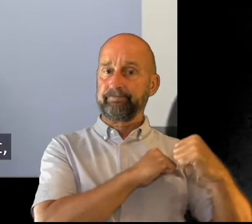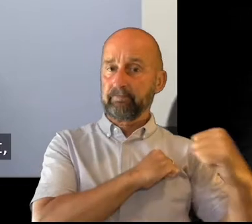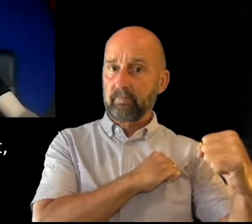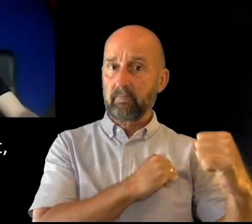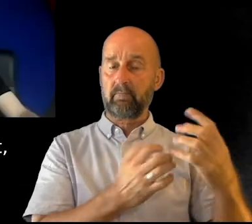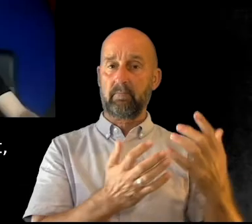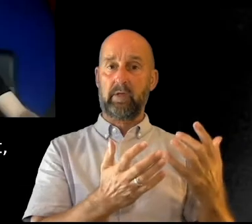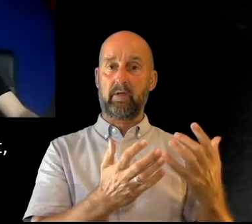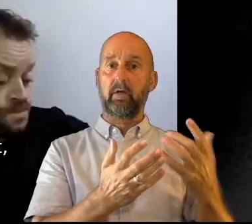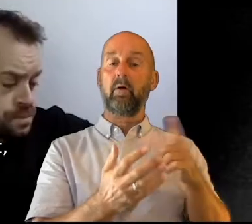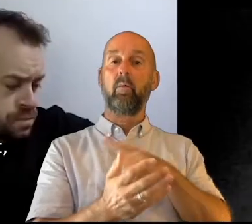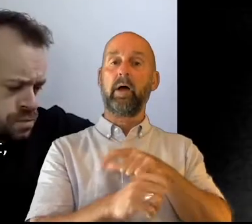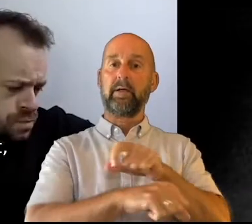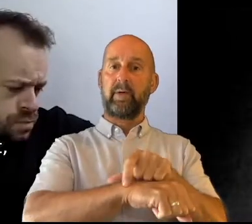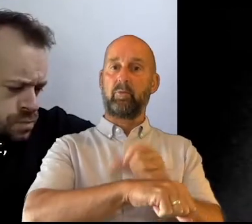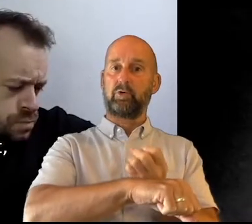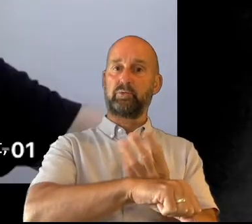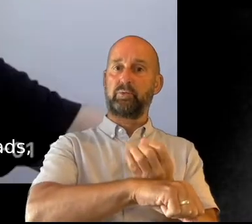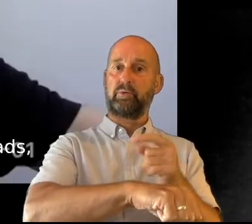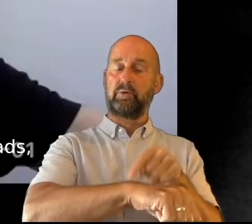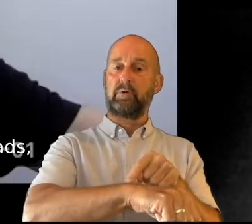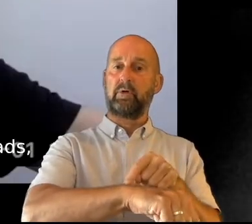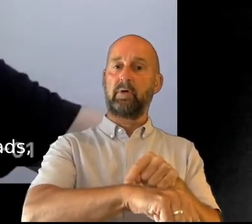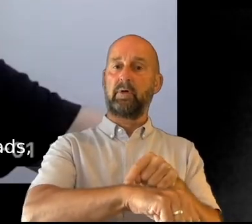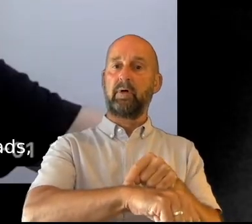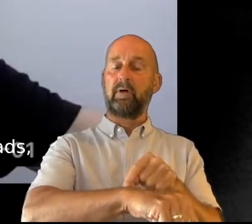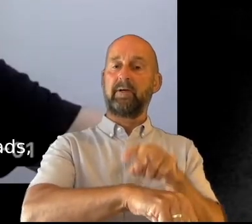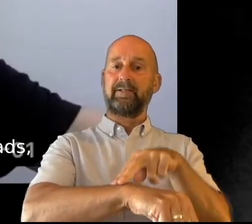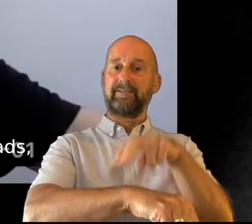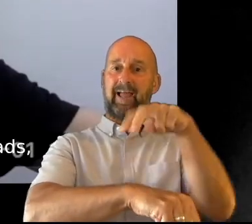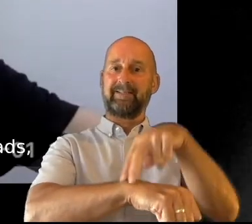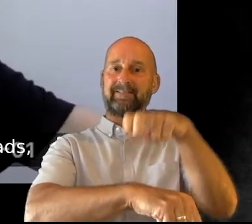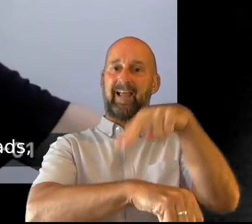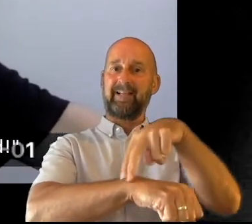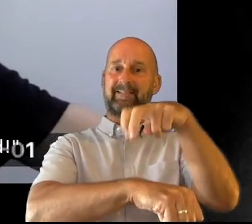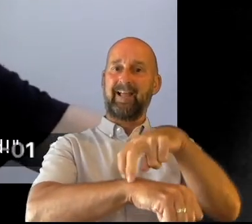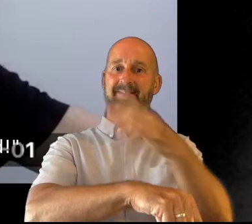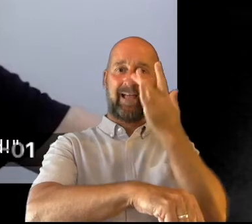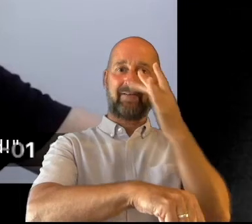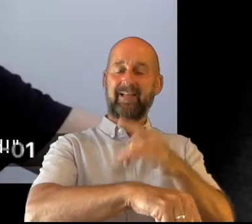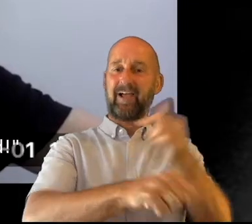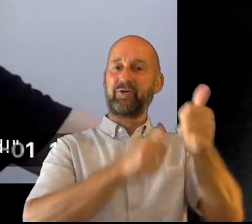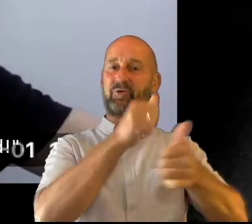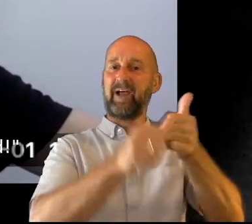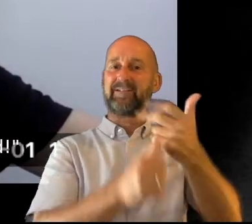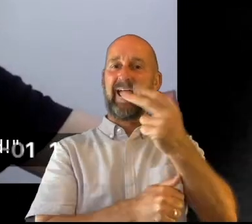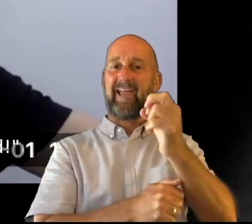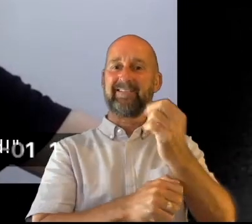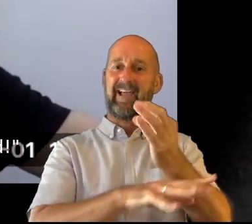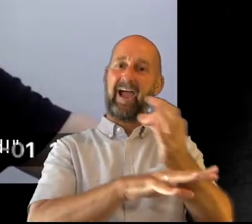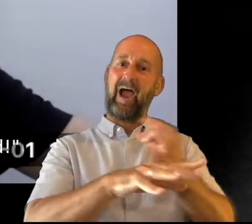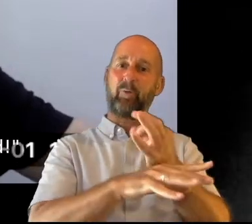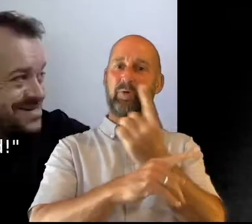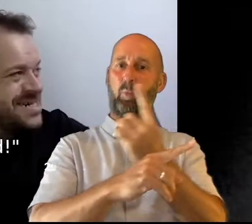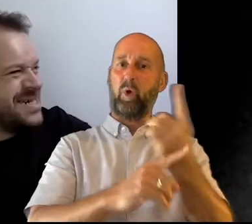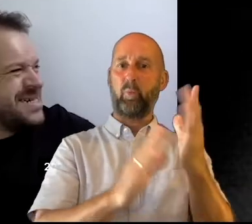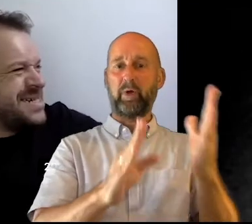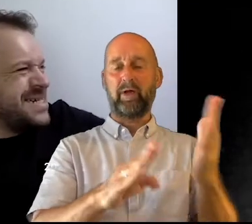he does, his smartwatch rings out. His avatar dances on the screen and reads, "Congrats, 80-hour work week